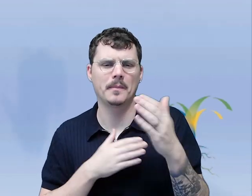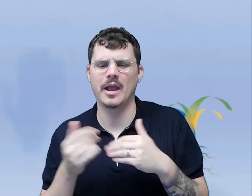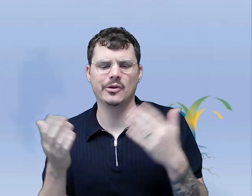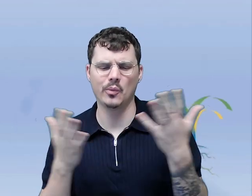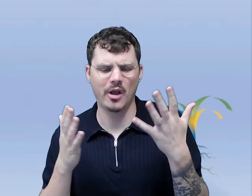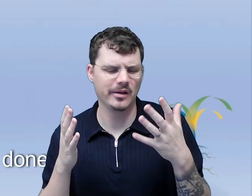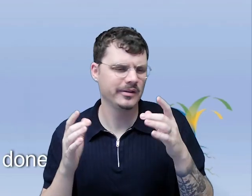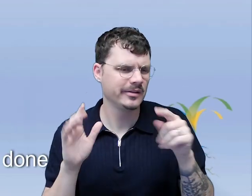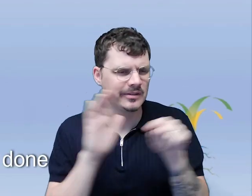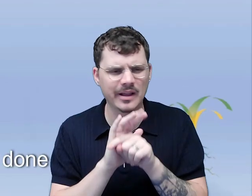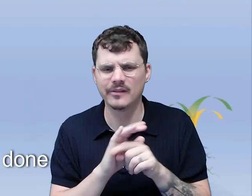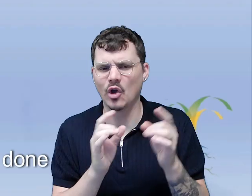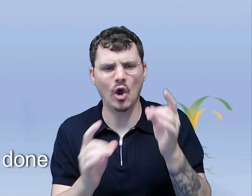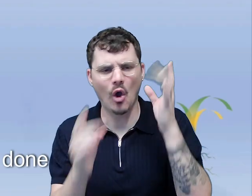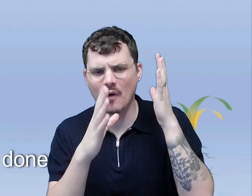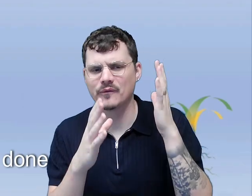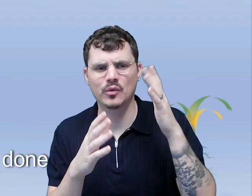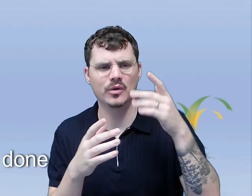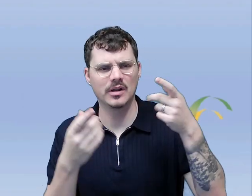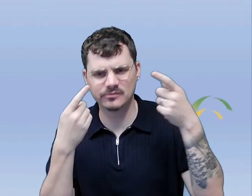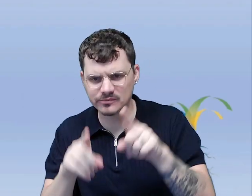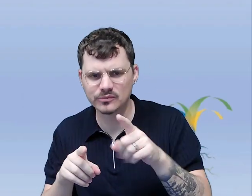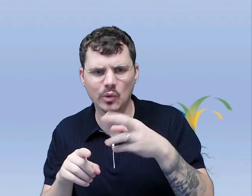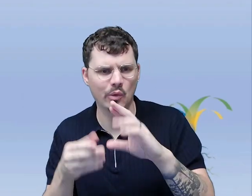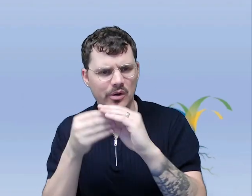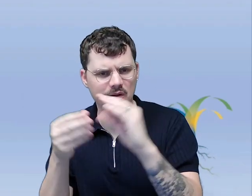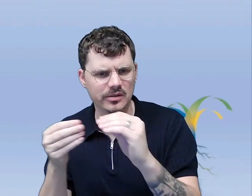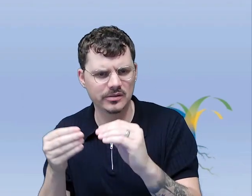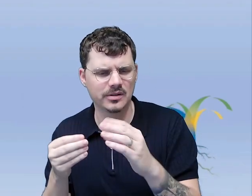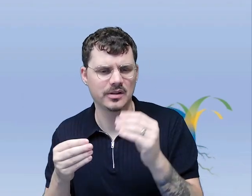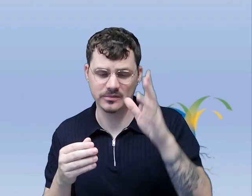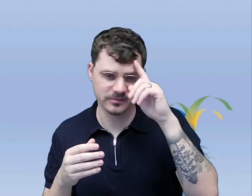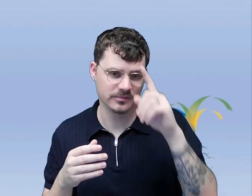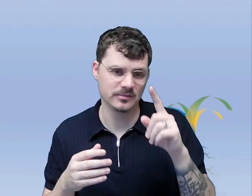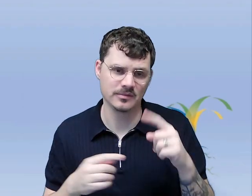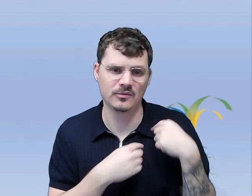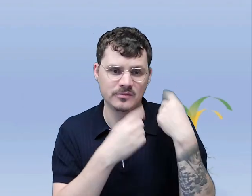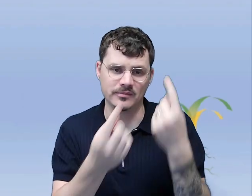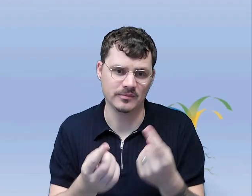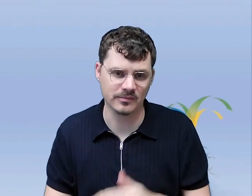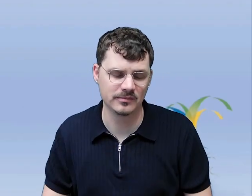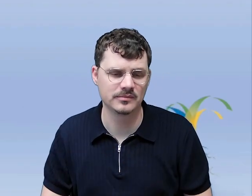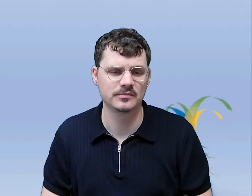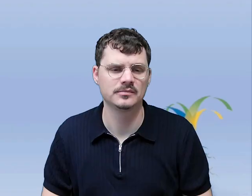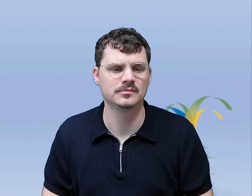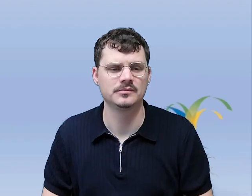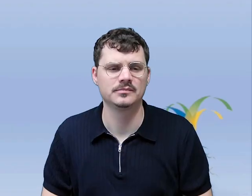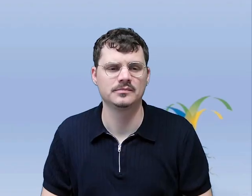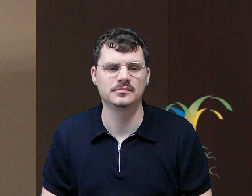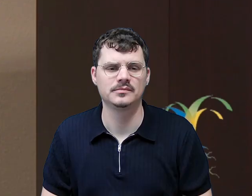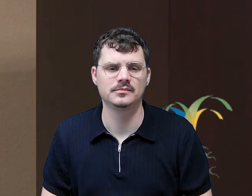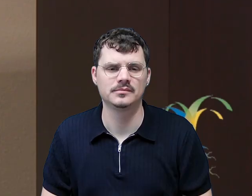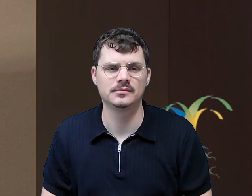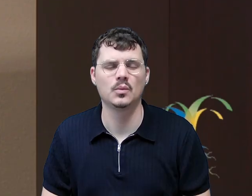no matter what awful things get said about them or done to them, and have for, of course, forever.